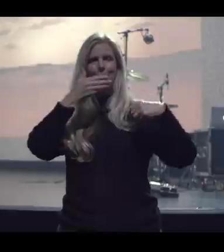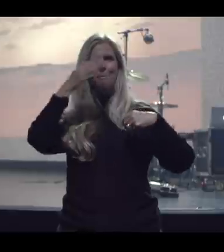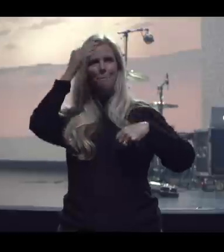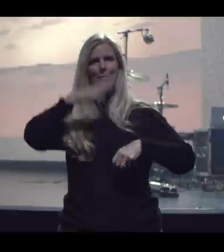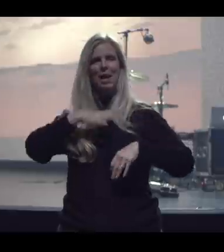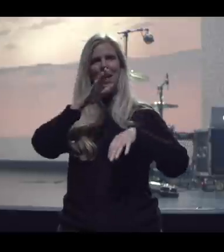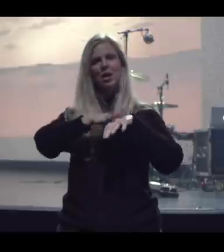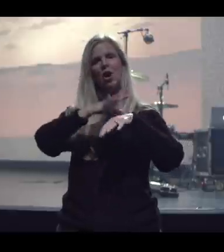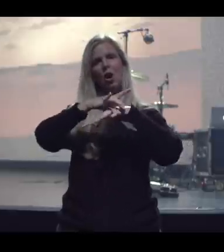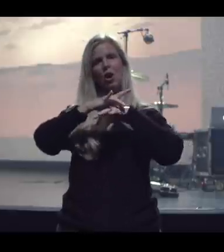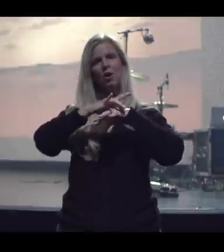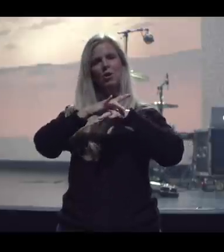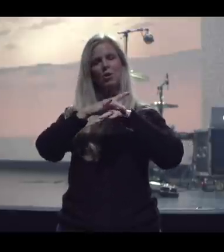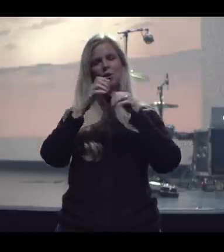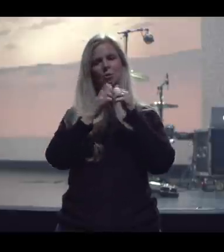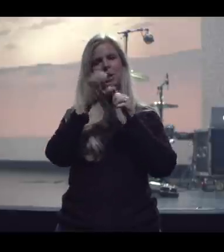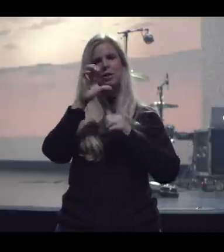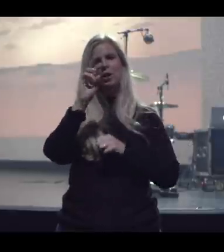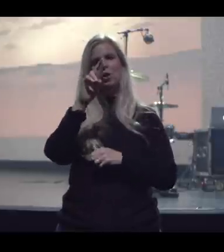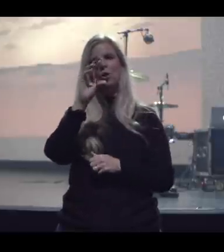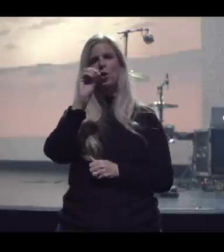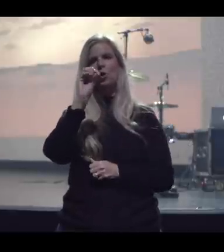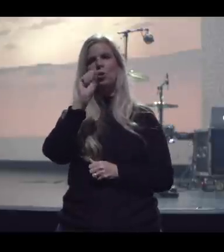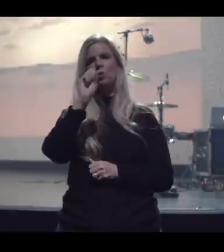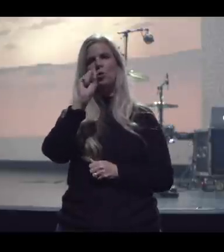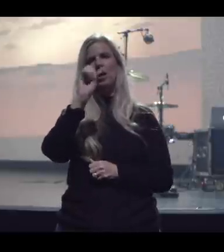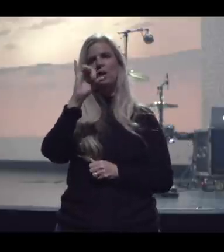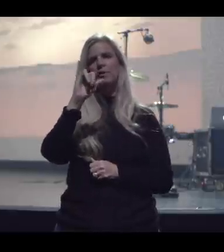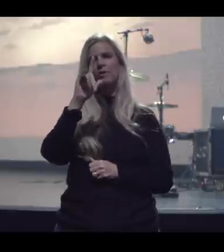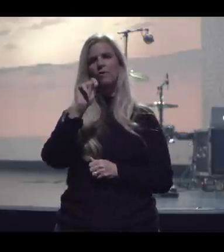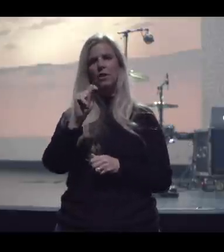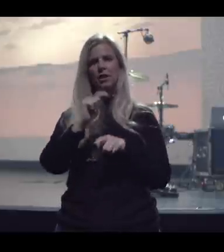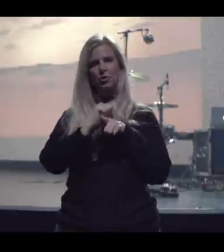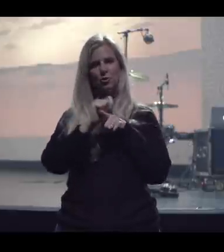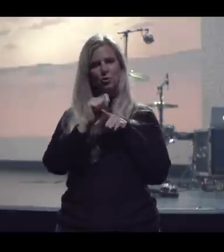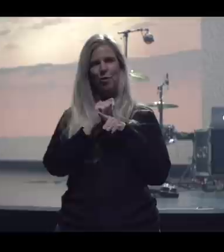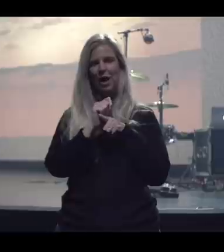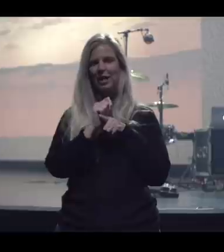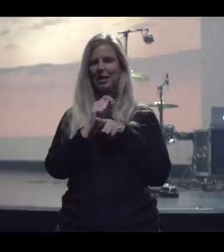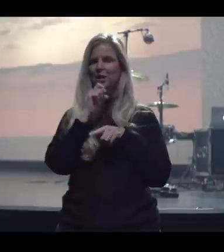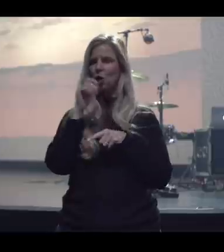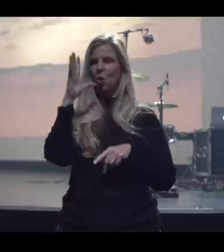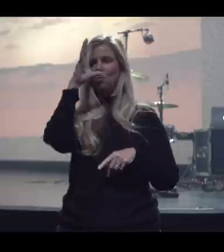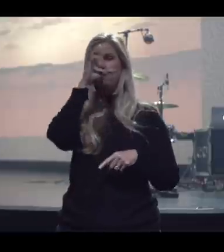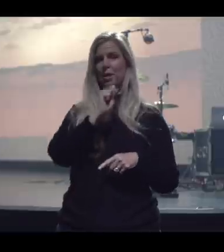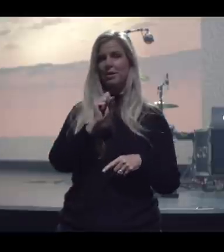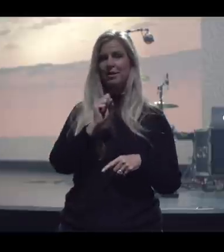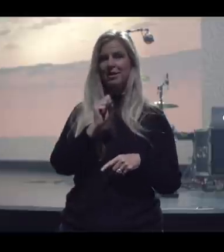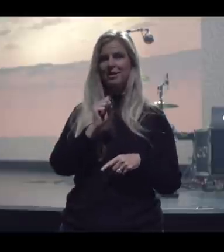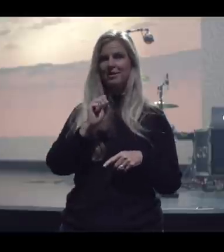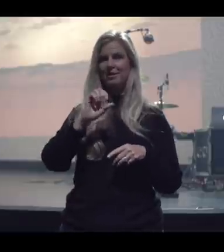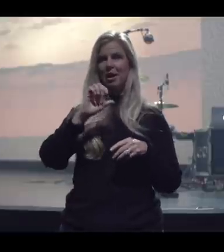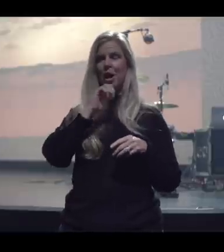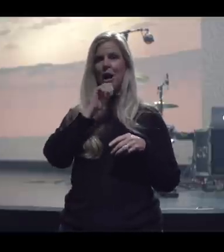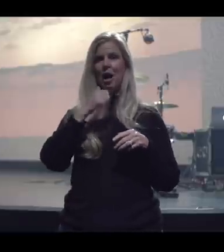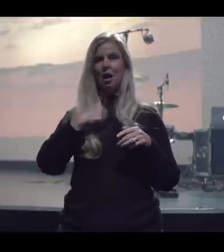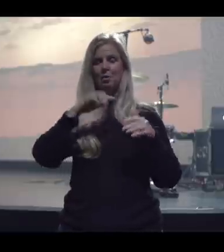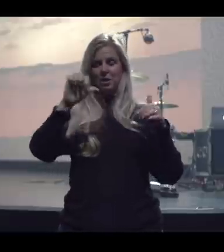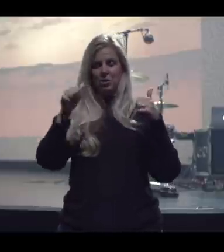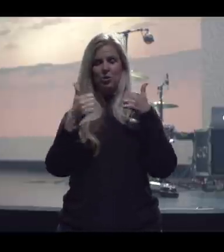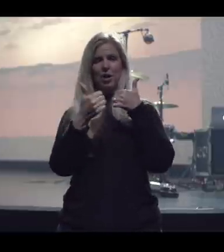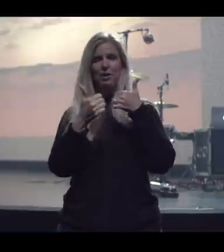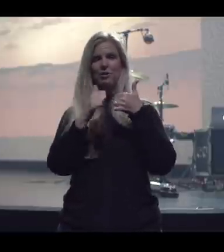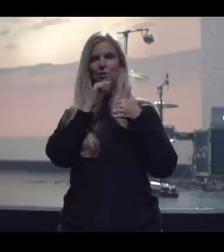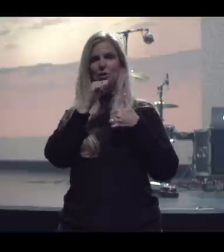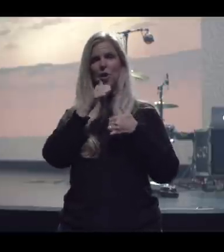is going to be here joining with us with a very inspiring message. You don't want to miss it. I want to just challenge you. Don't come alone. Perfect time